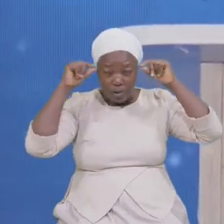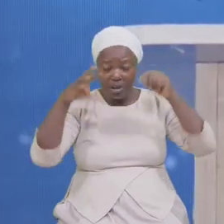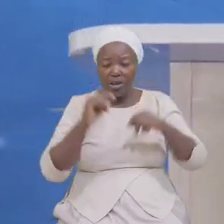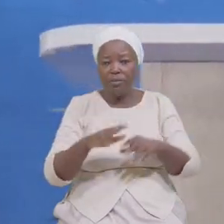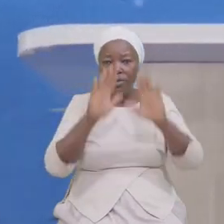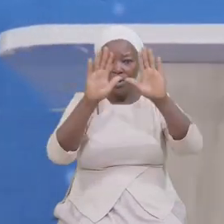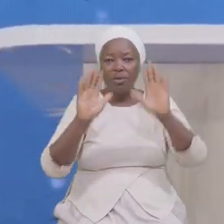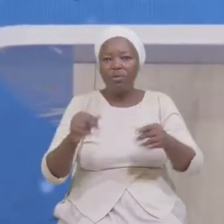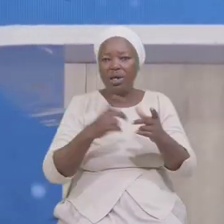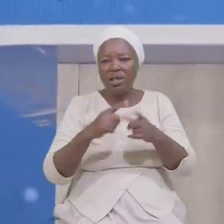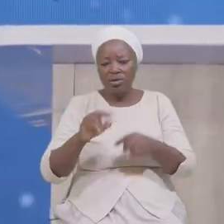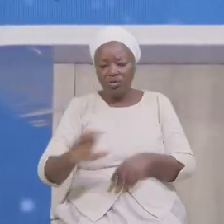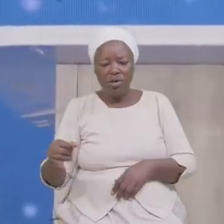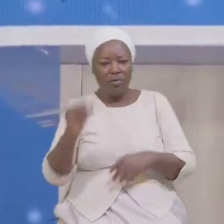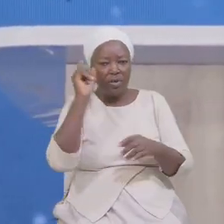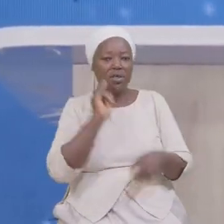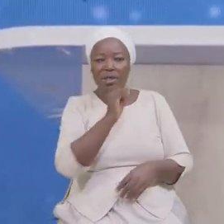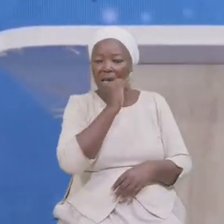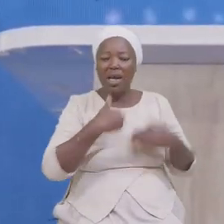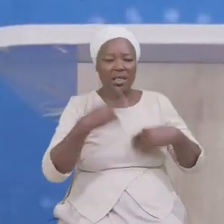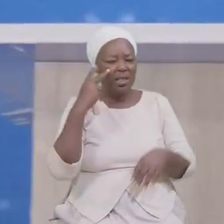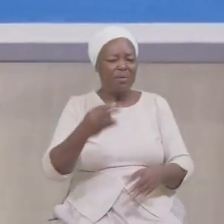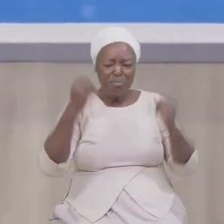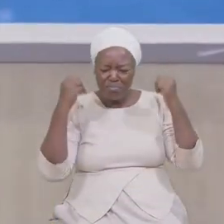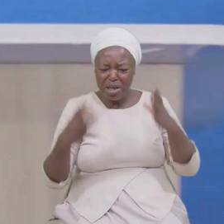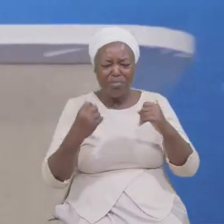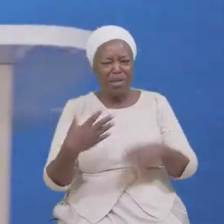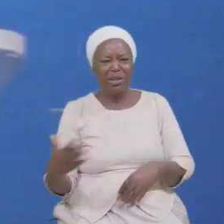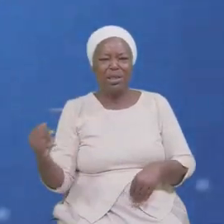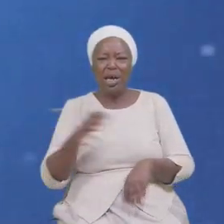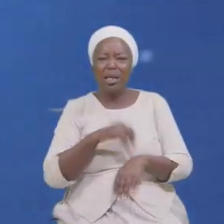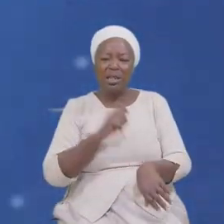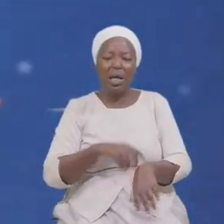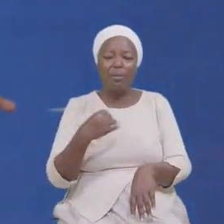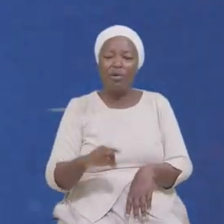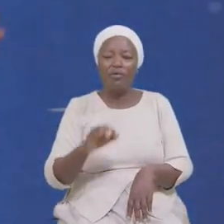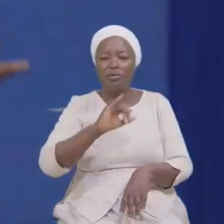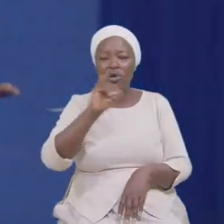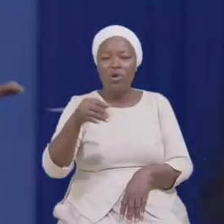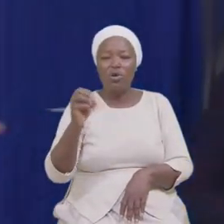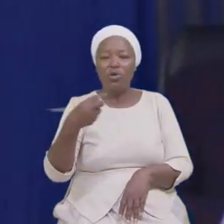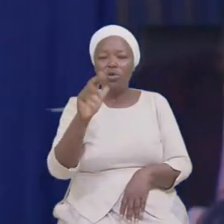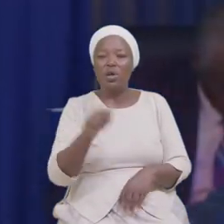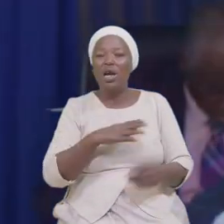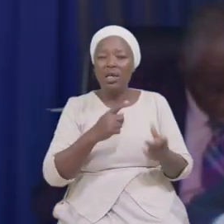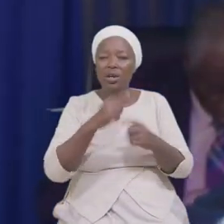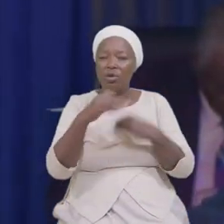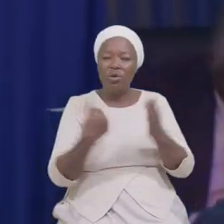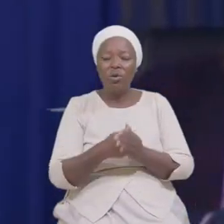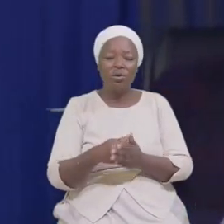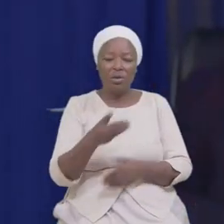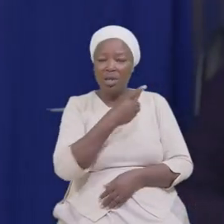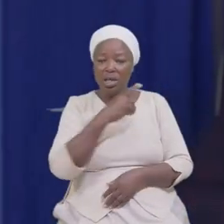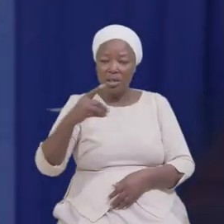seen a lot of things under the ministry of Joshua and Elijah and Elisha and David and Isaiah and all